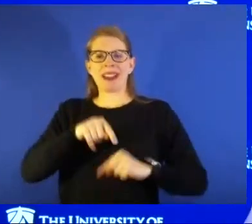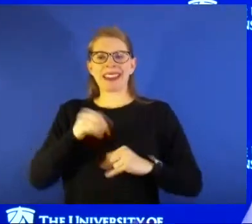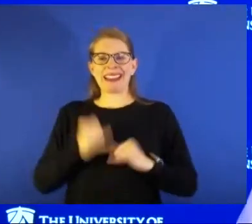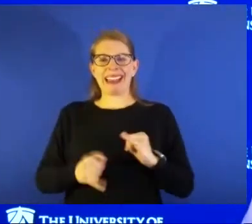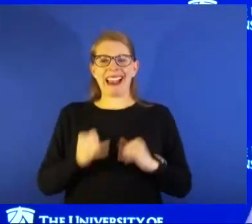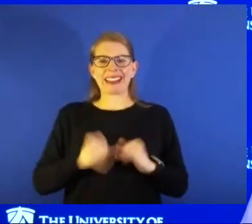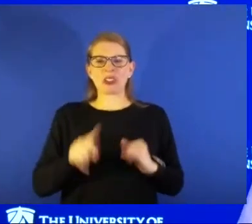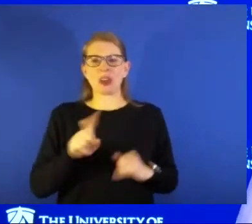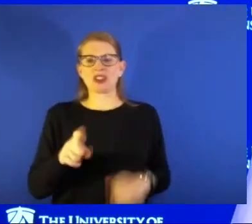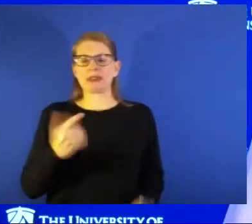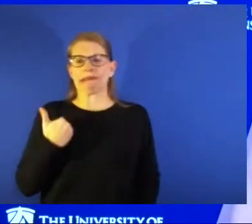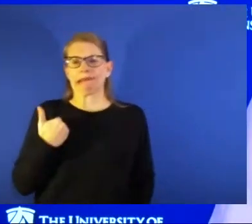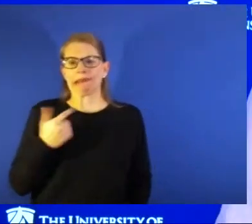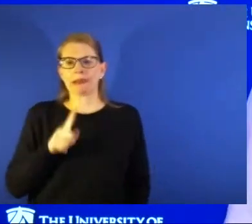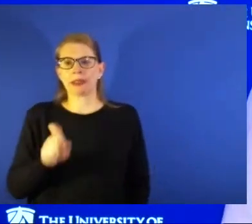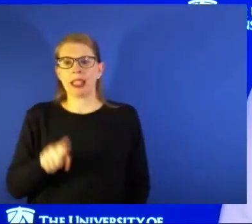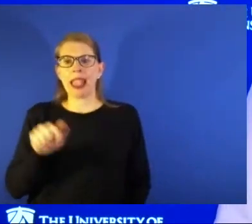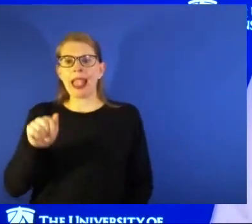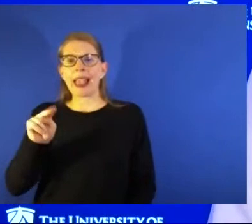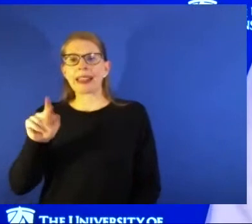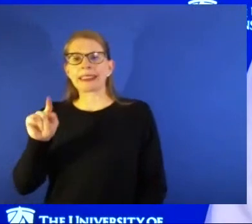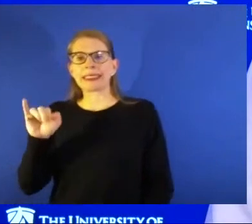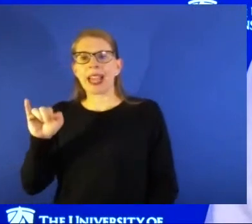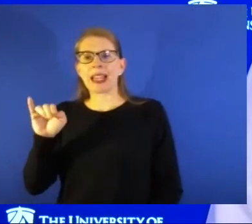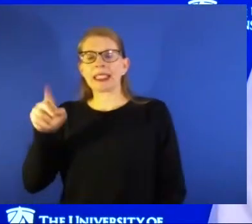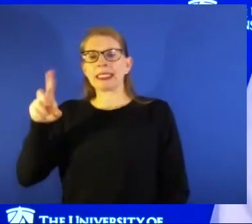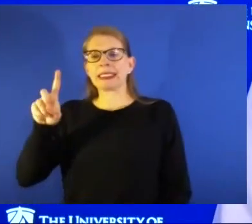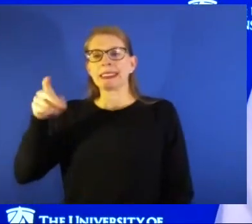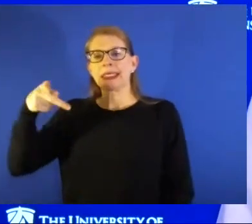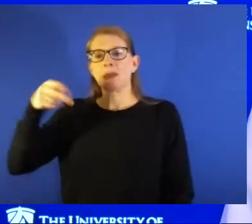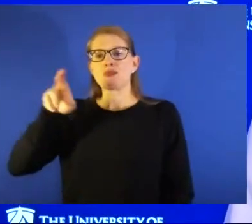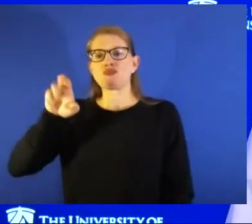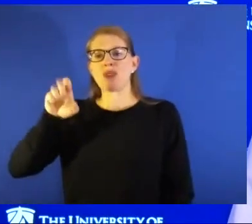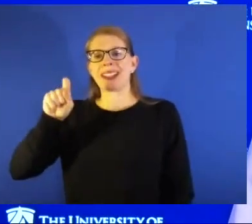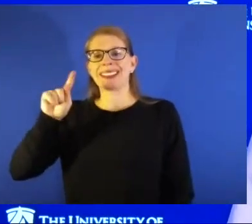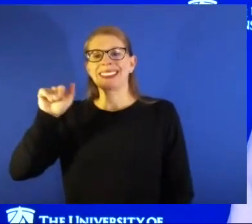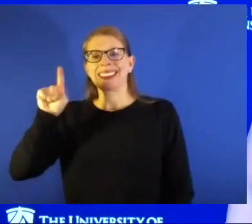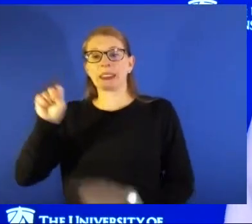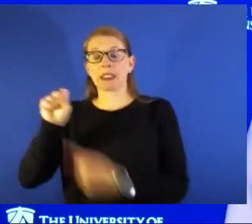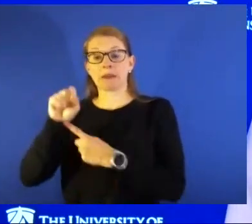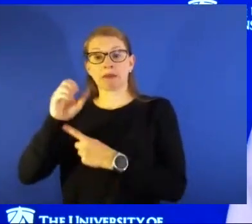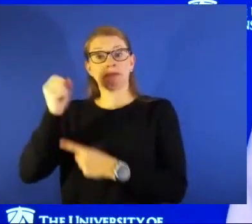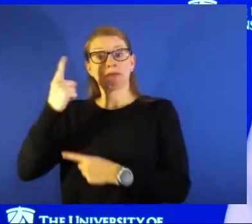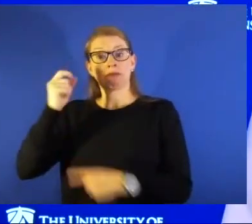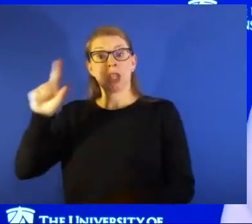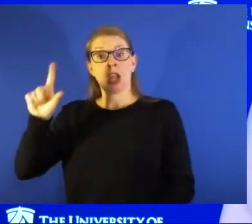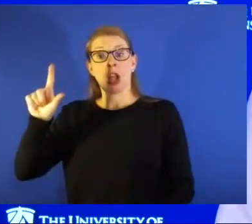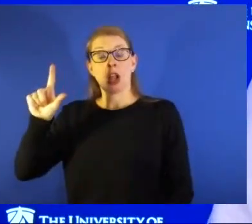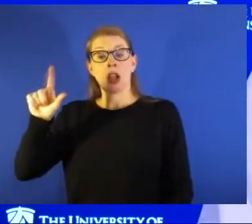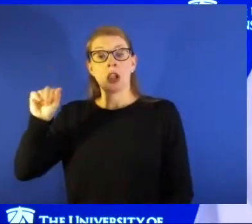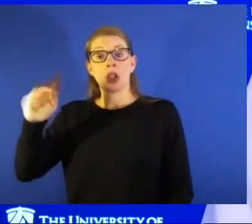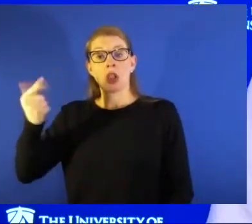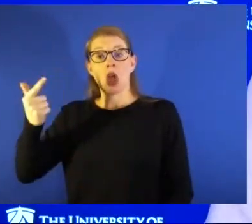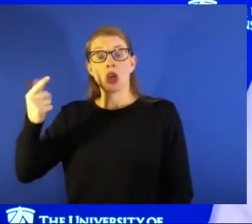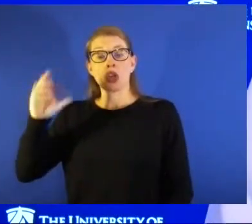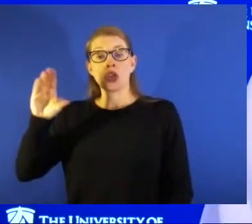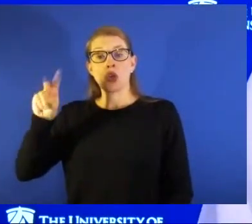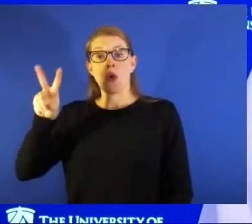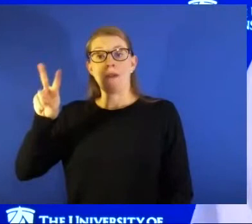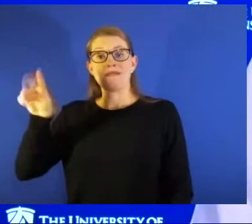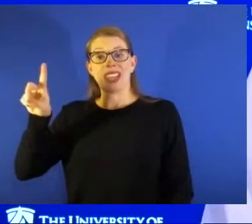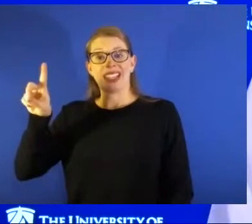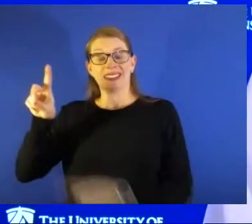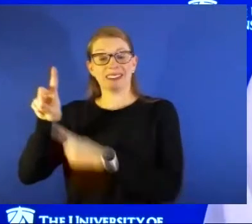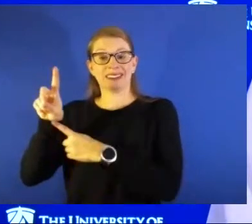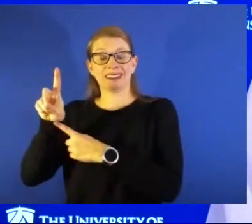about antidepressants? Correct, yes. So we know that the long COVID, that syndrome, those constellation